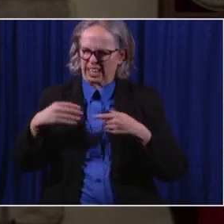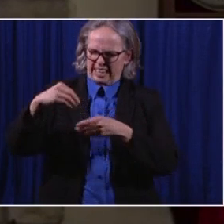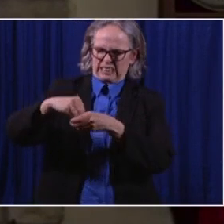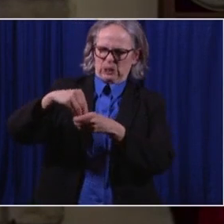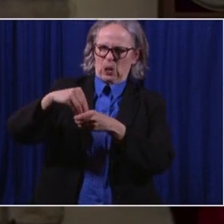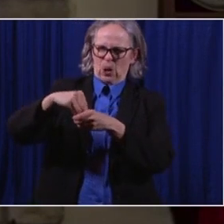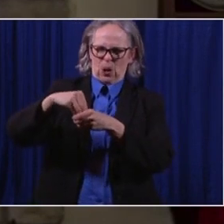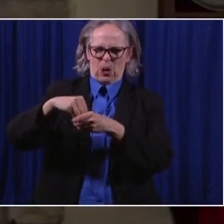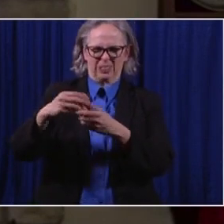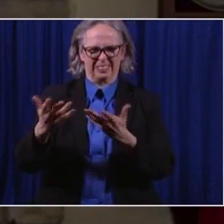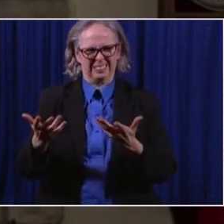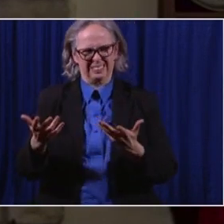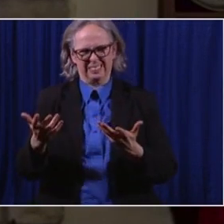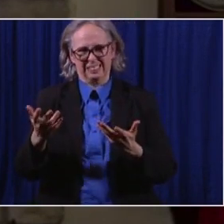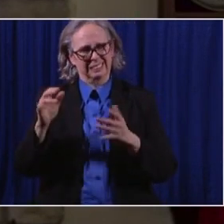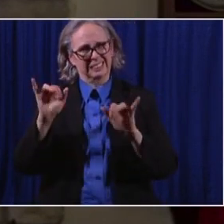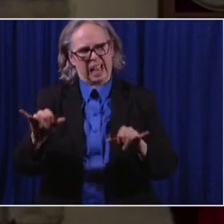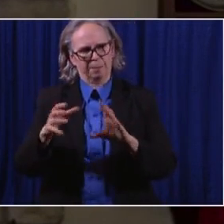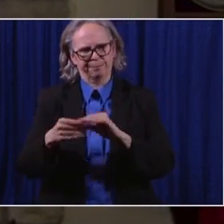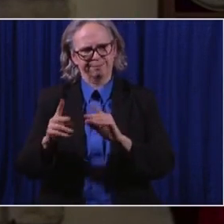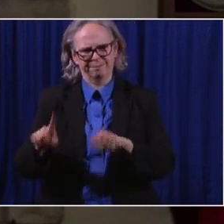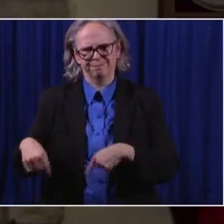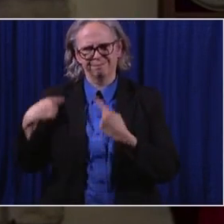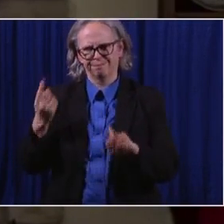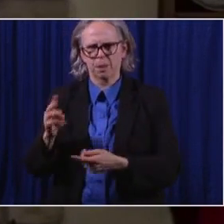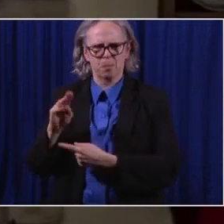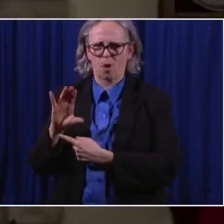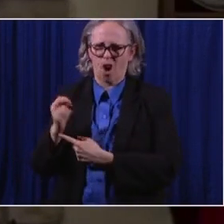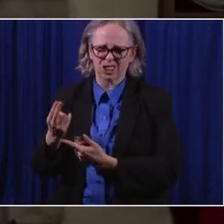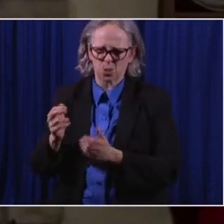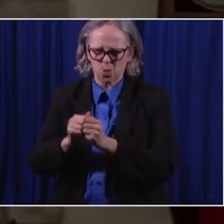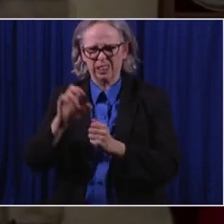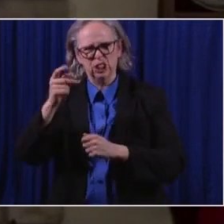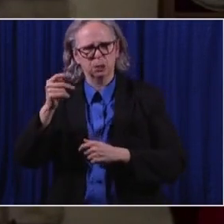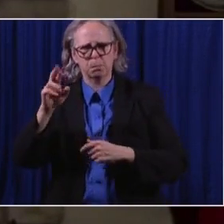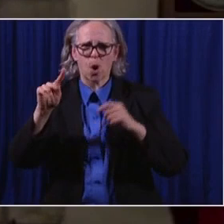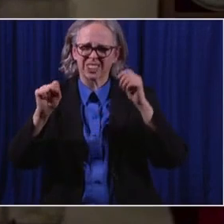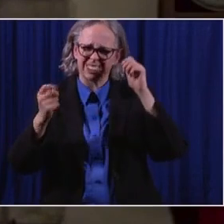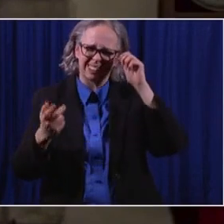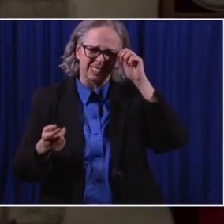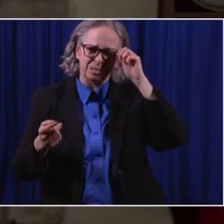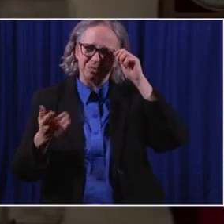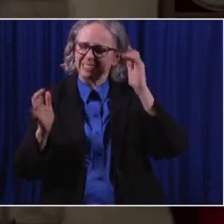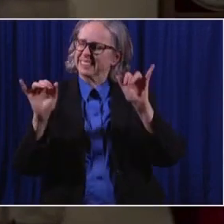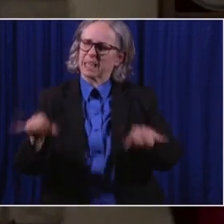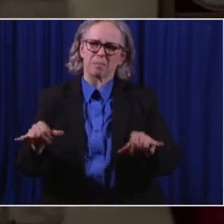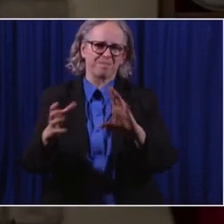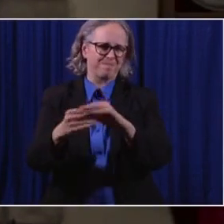March of 2020 this year, and we basically said,